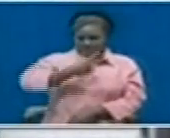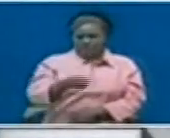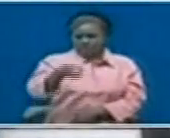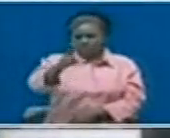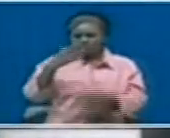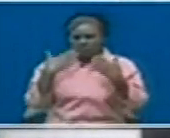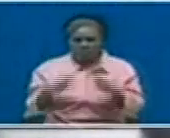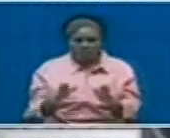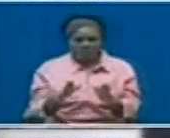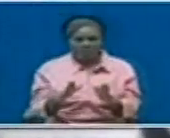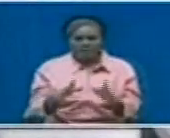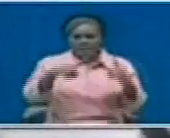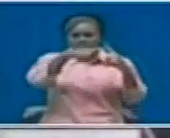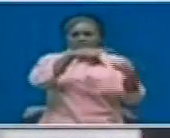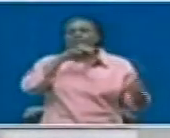shot.